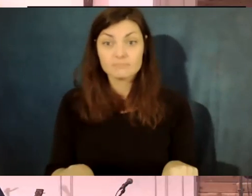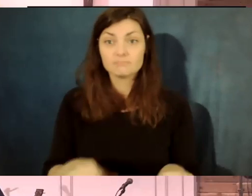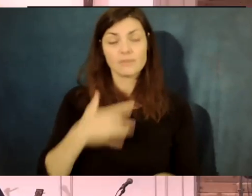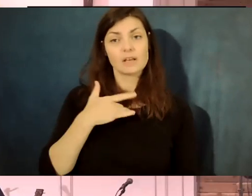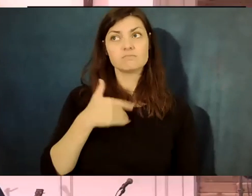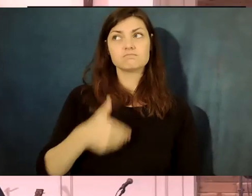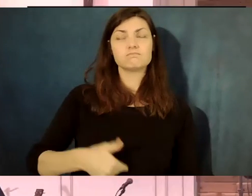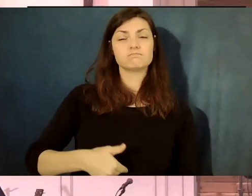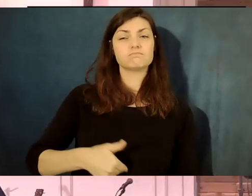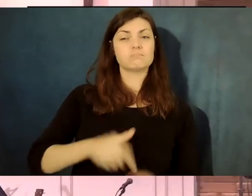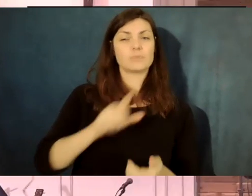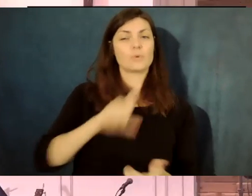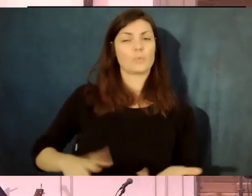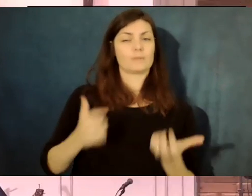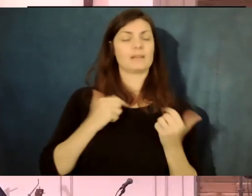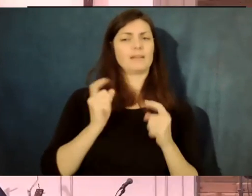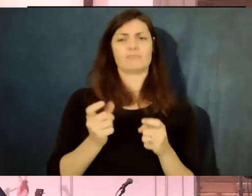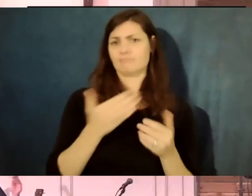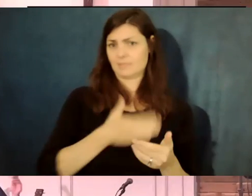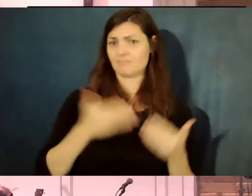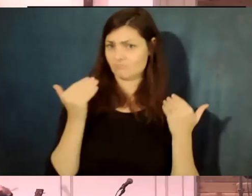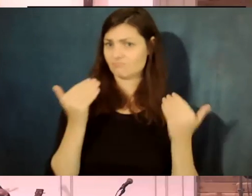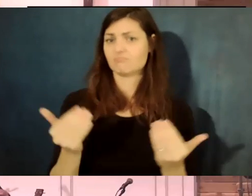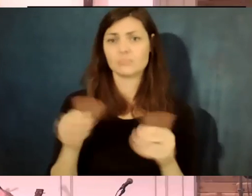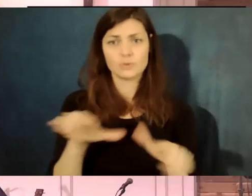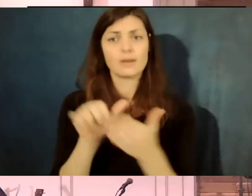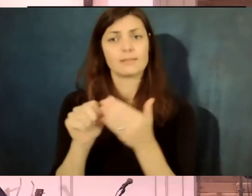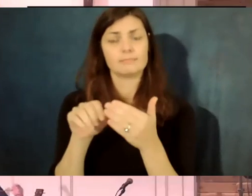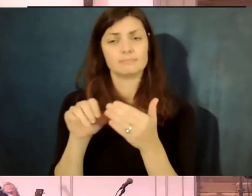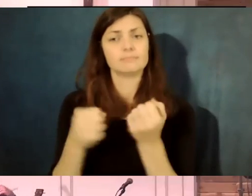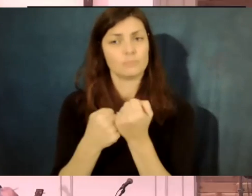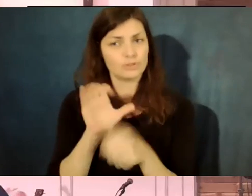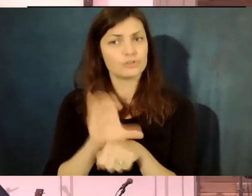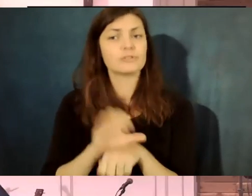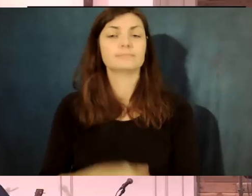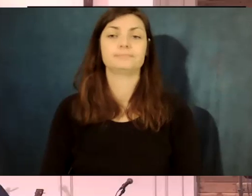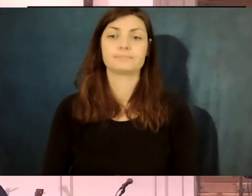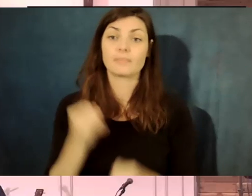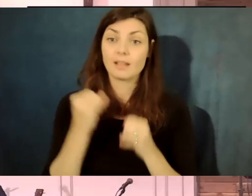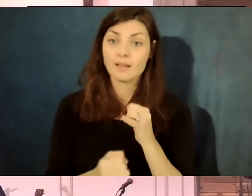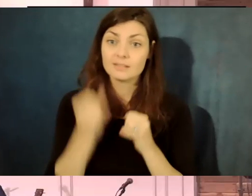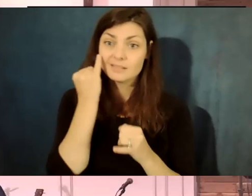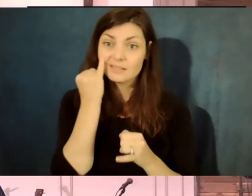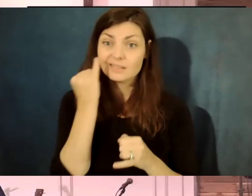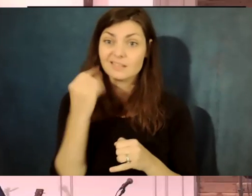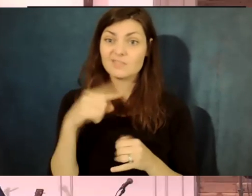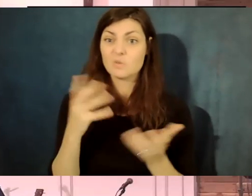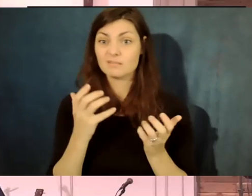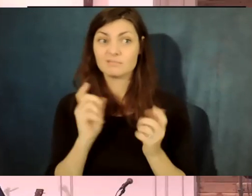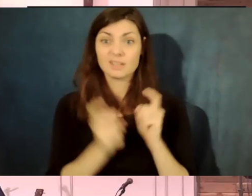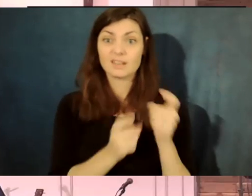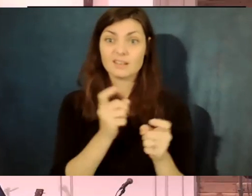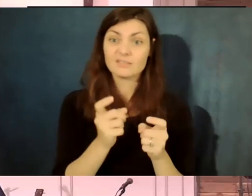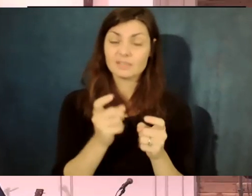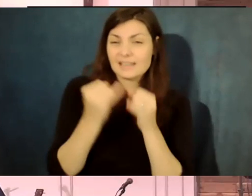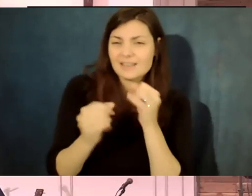Lord, please do. And then the last thing I want to mention, as we come to the end of the year, if you're praying about where you might give end of year gifts,